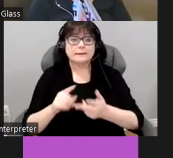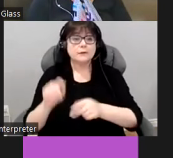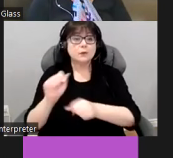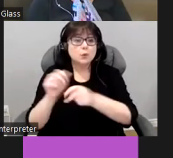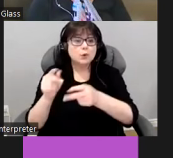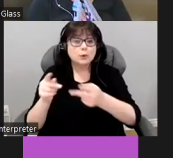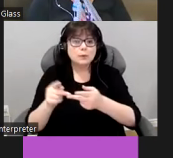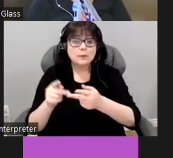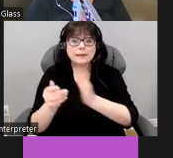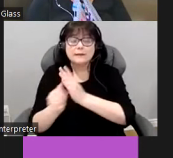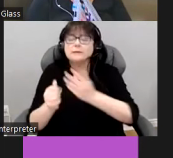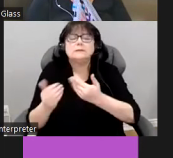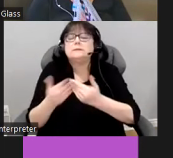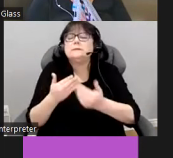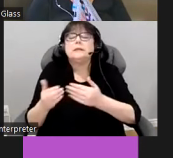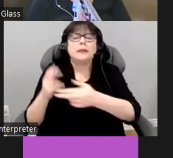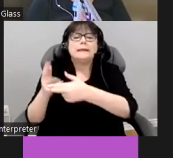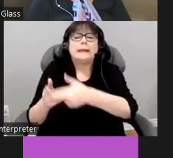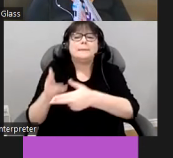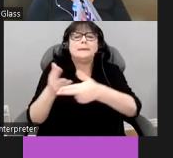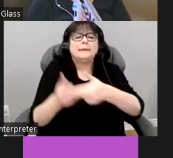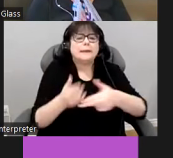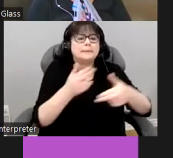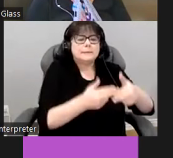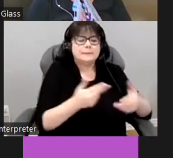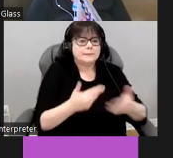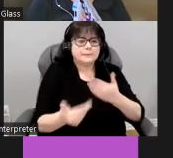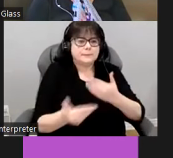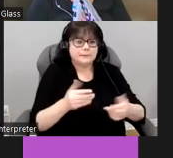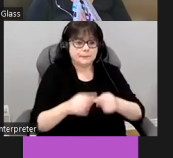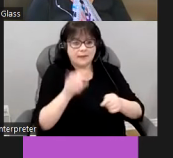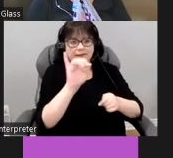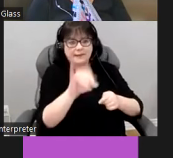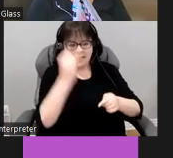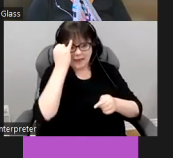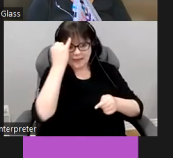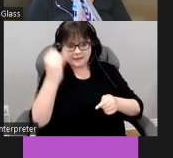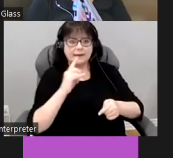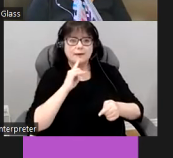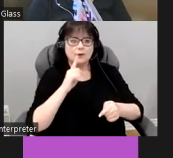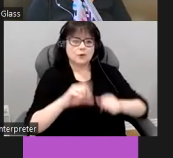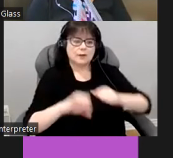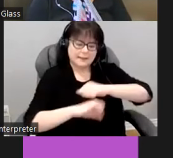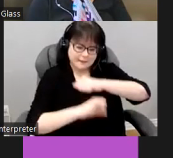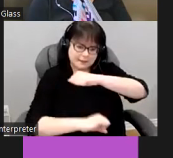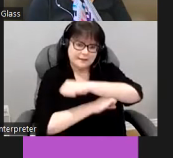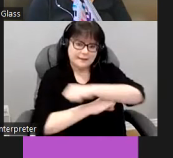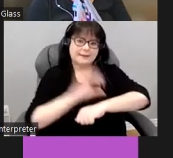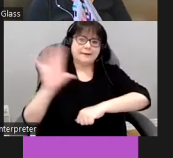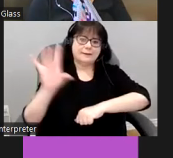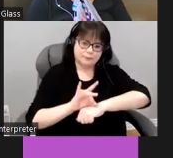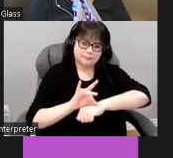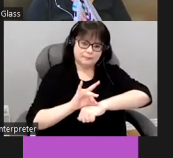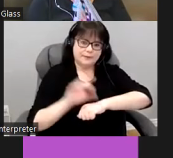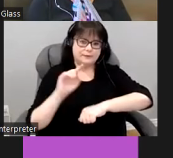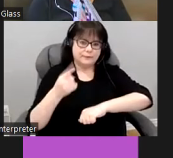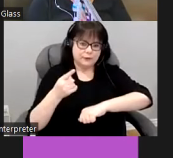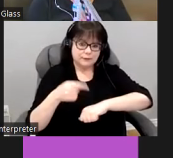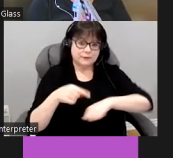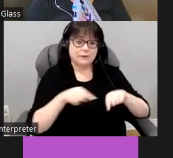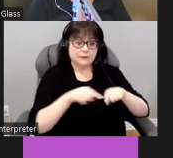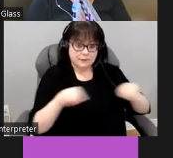I think this really captures the essence of what essential skills and skills for success are. That if you have strong skills